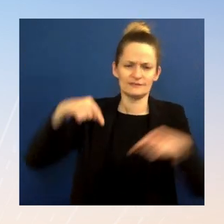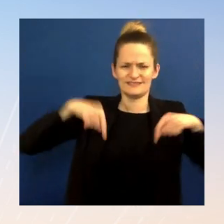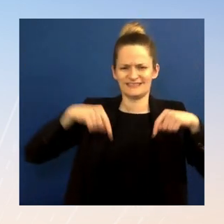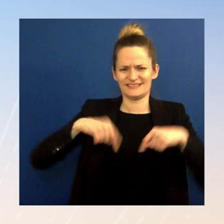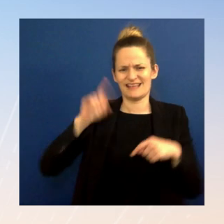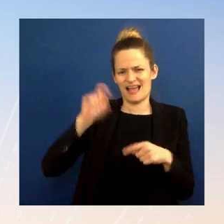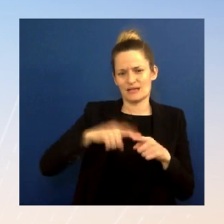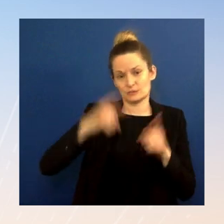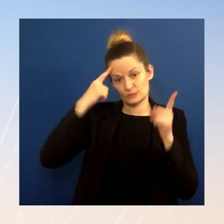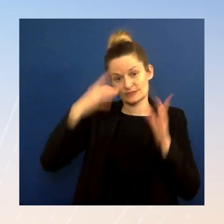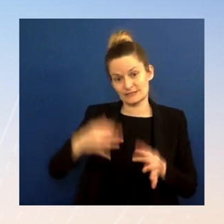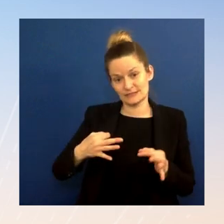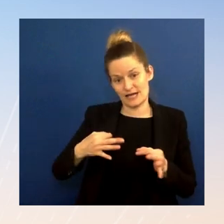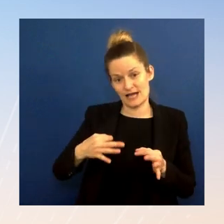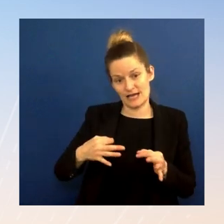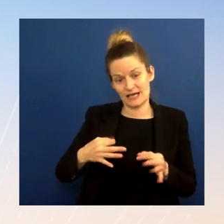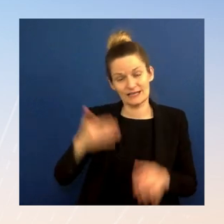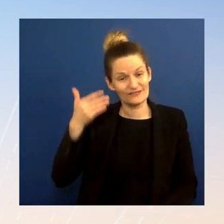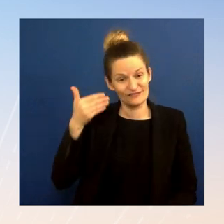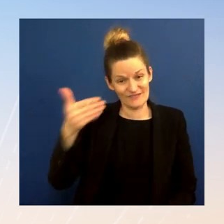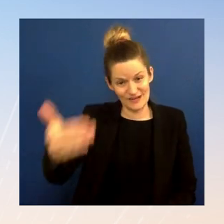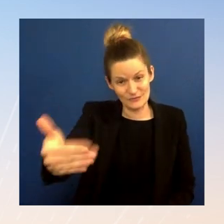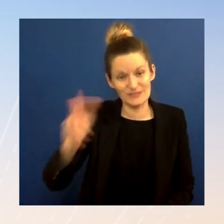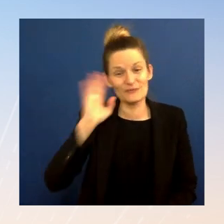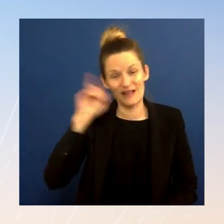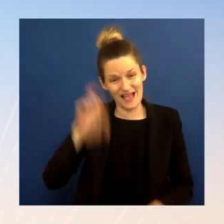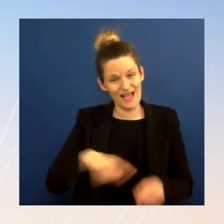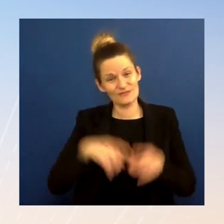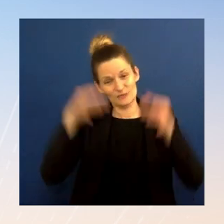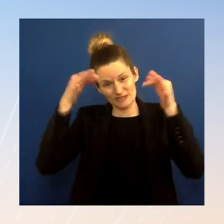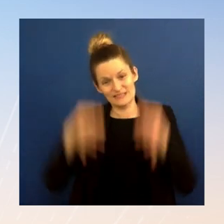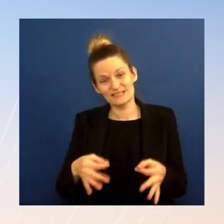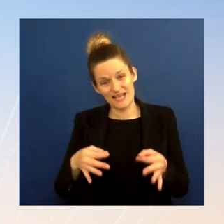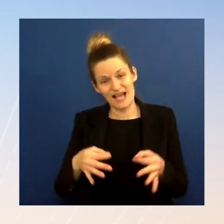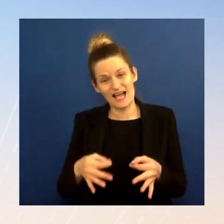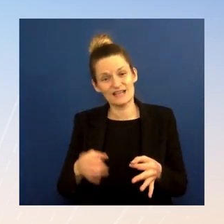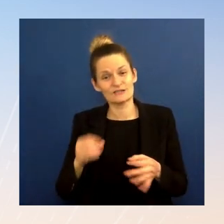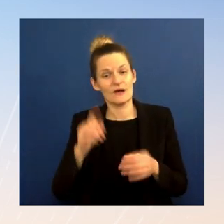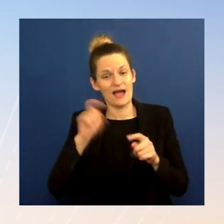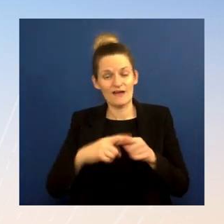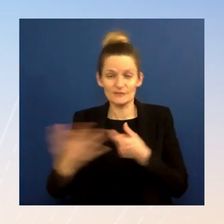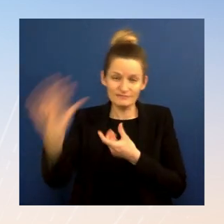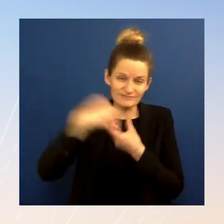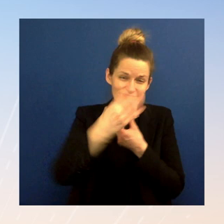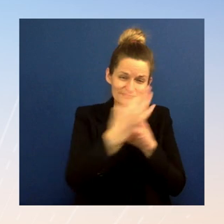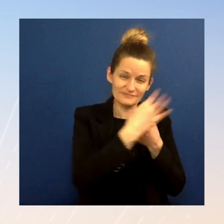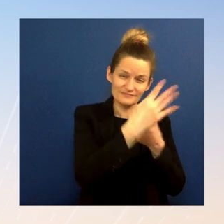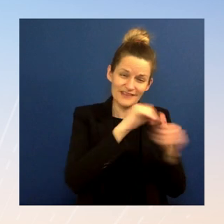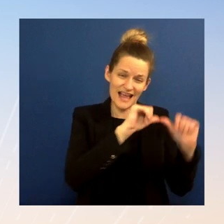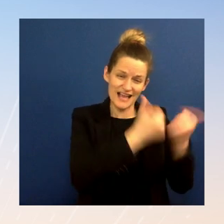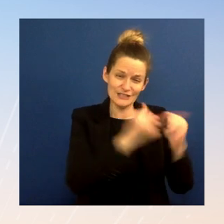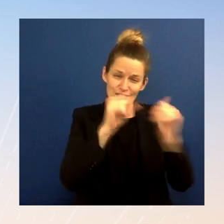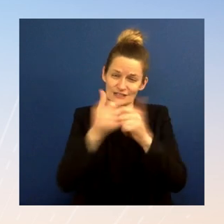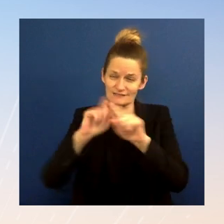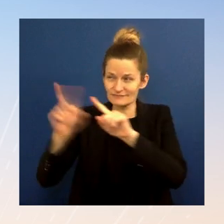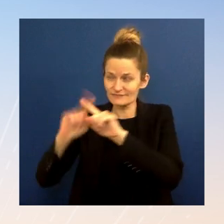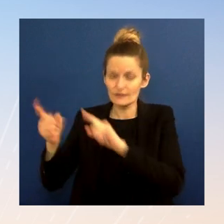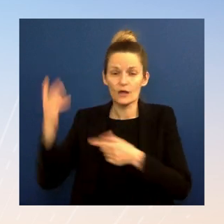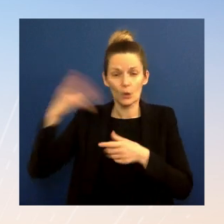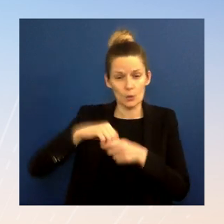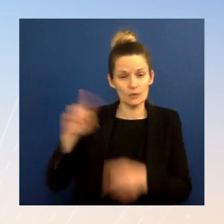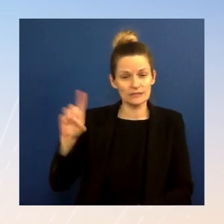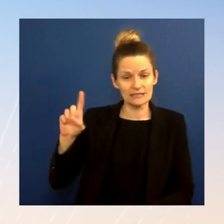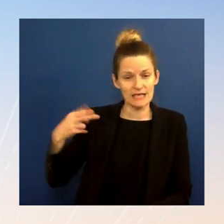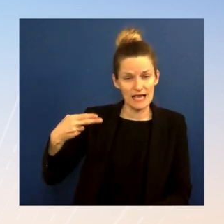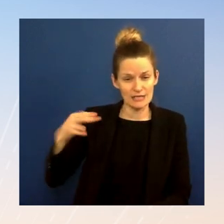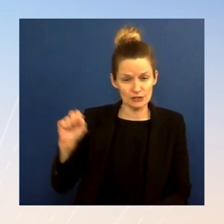course, with the interagency, including the Department of Homeland Security. But, you know, there is a range of discussions about if there